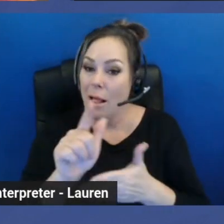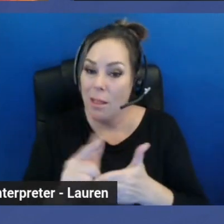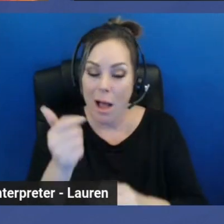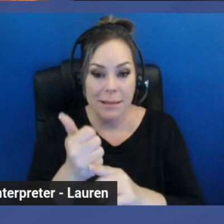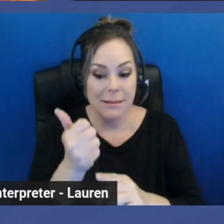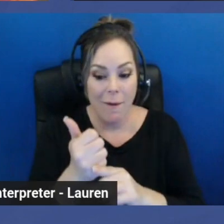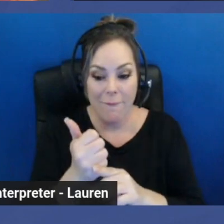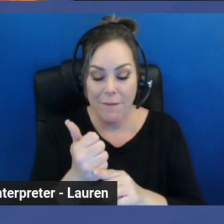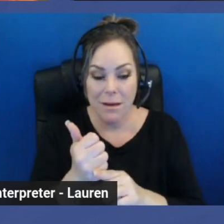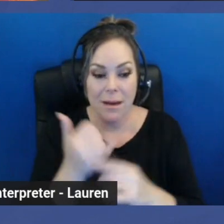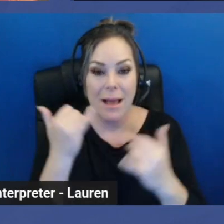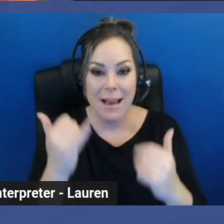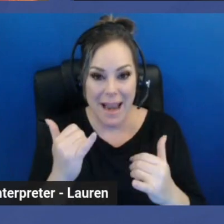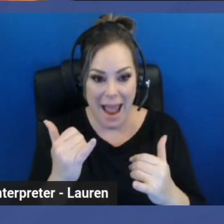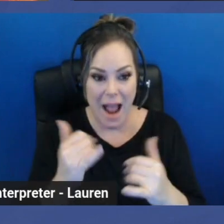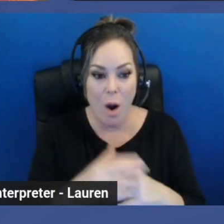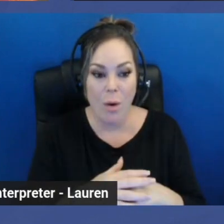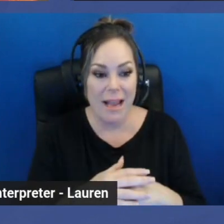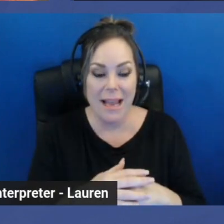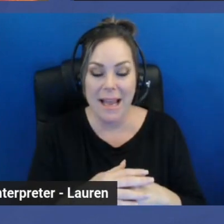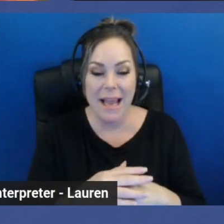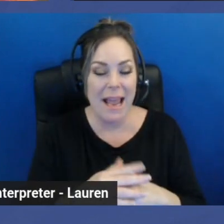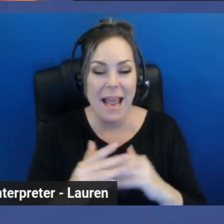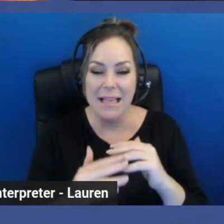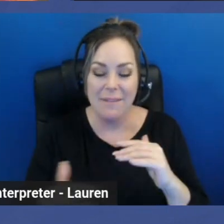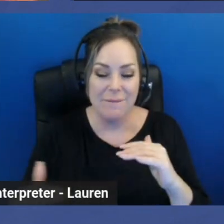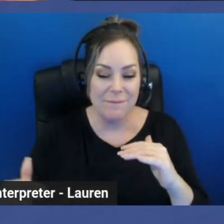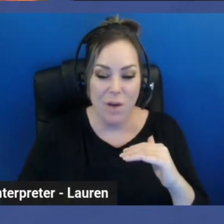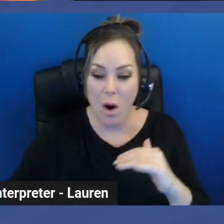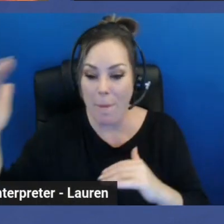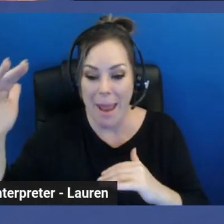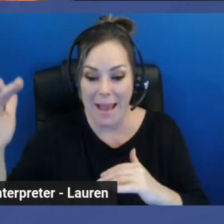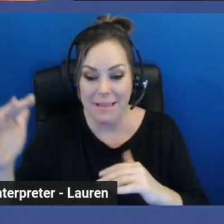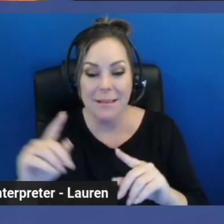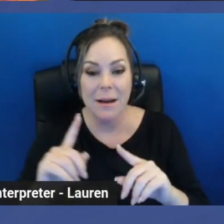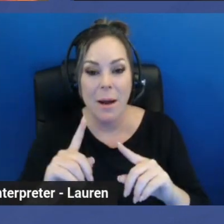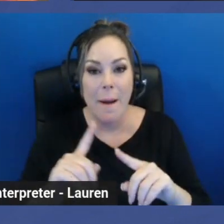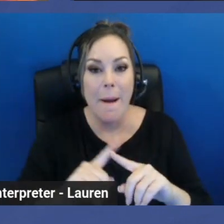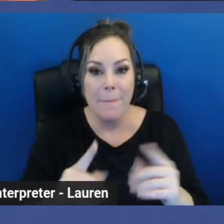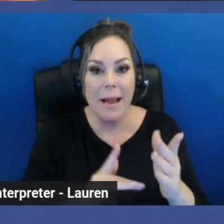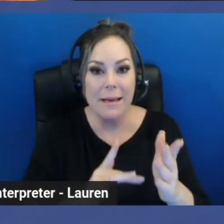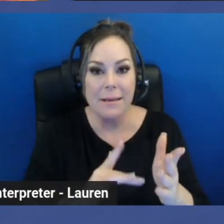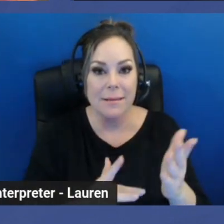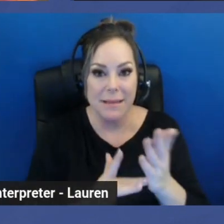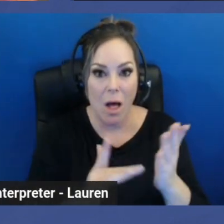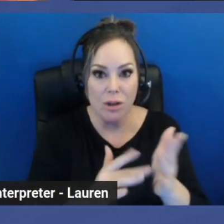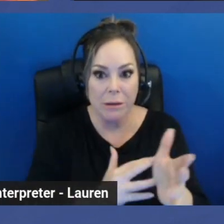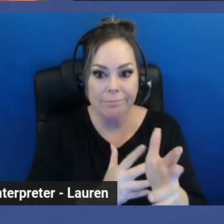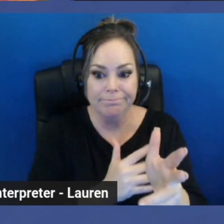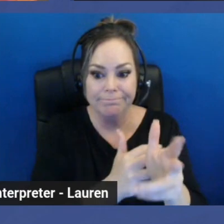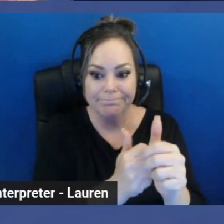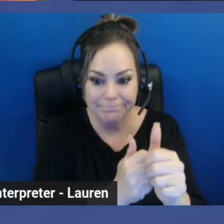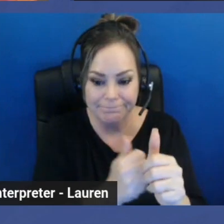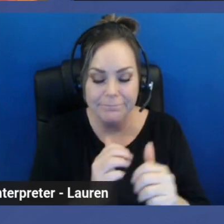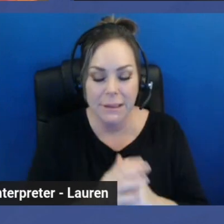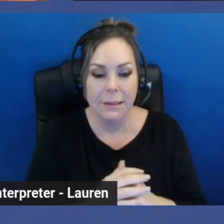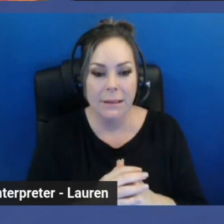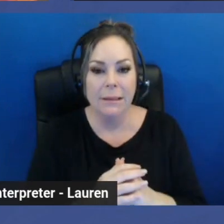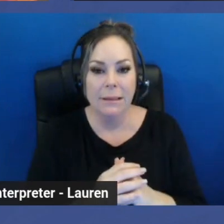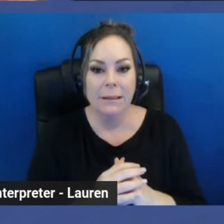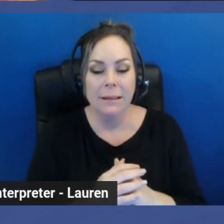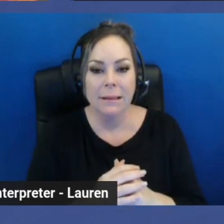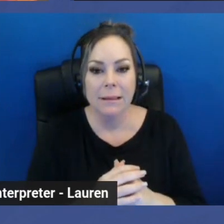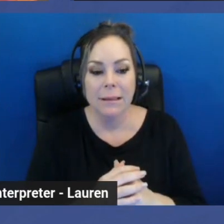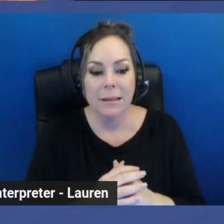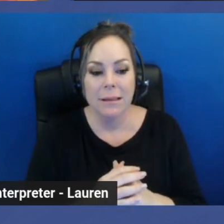is being far outpaced by the technology, as it always is, but it's developing so quickly that it's going to